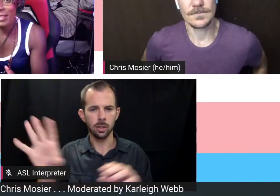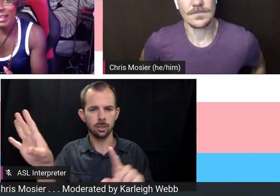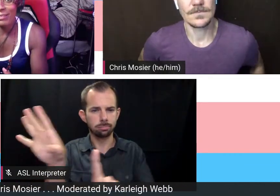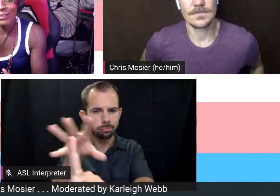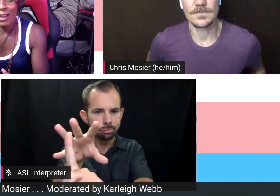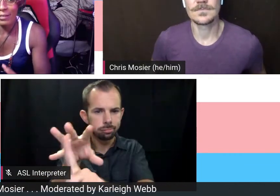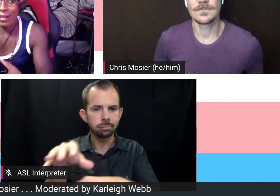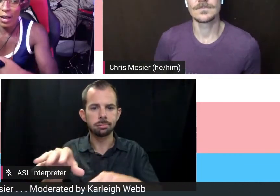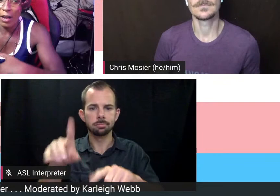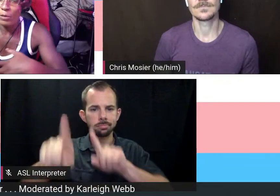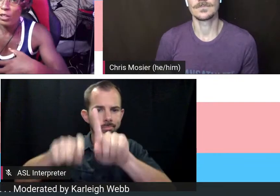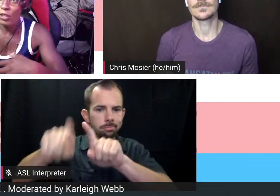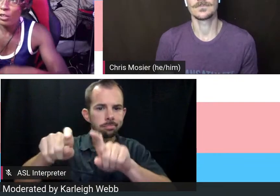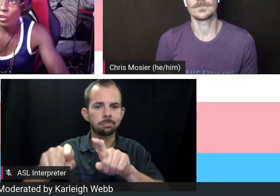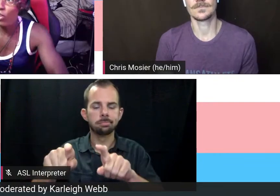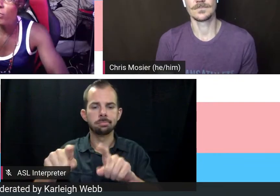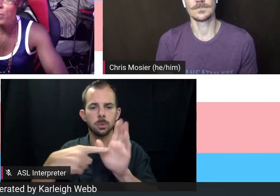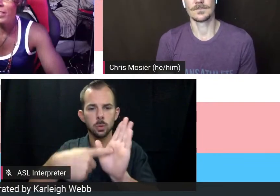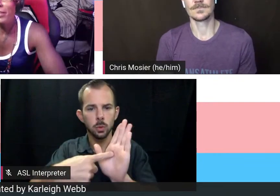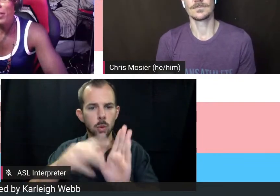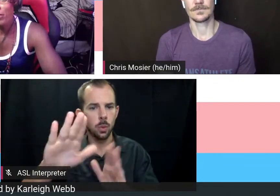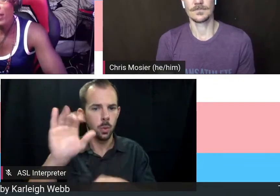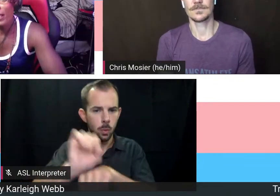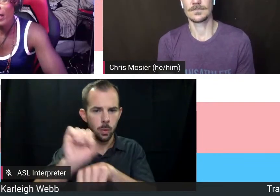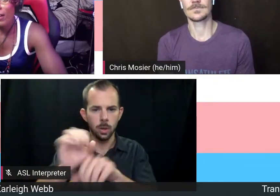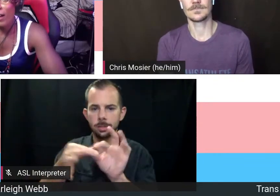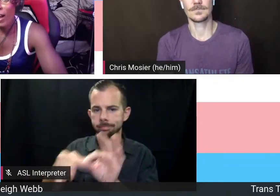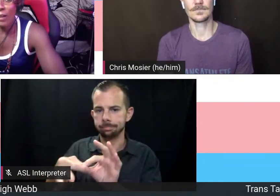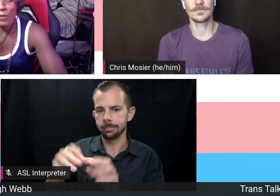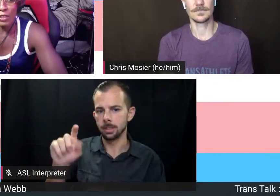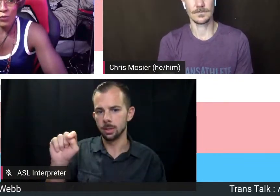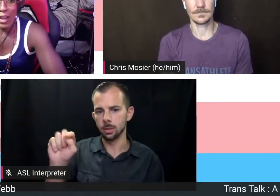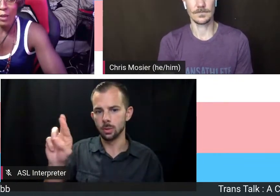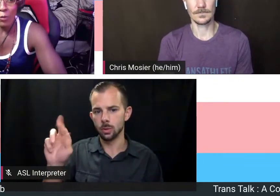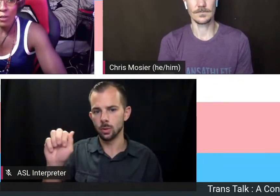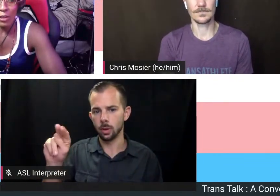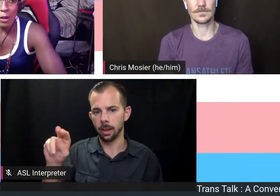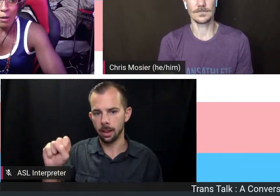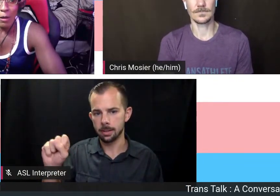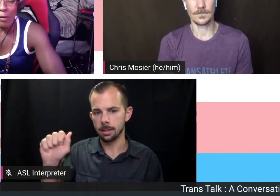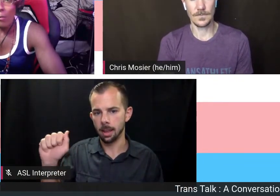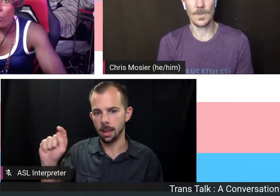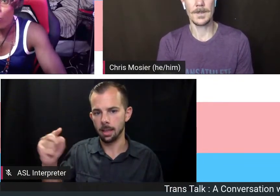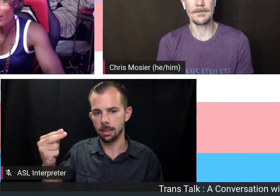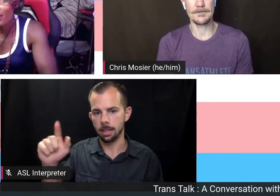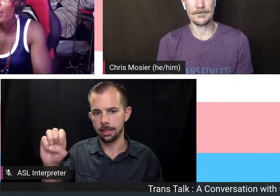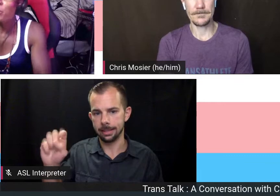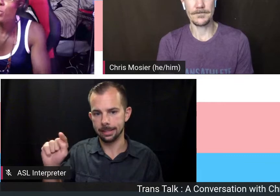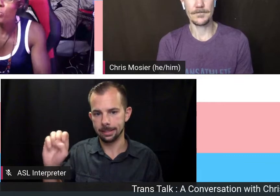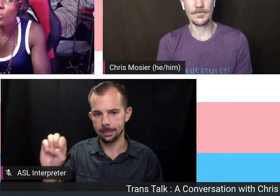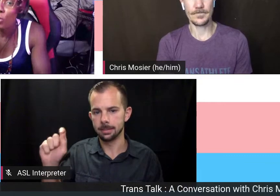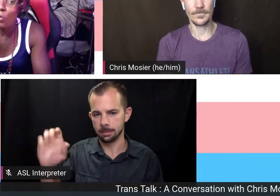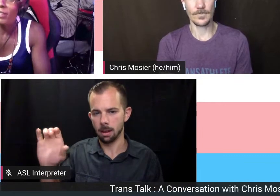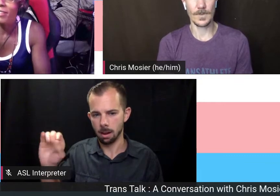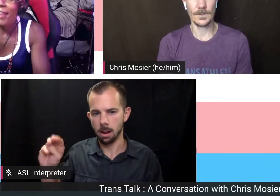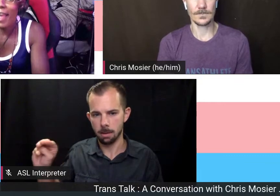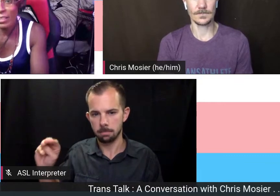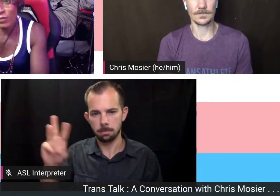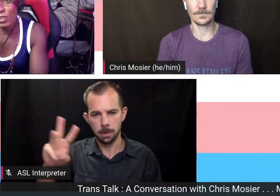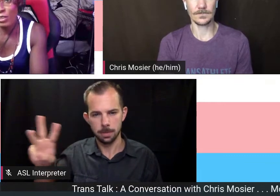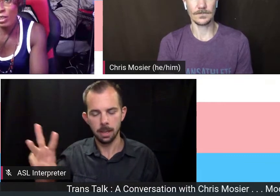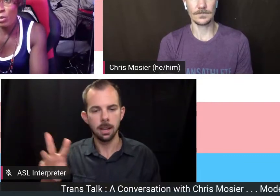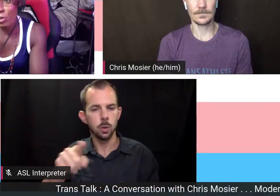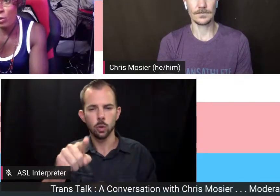with transathlete.com. You've been in the thick of this fight. What keeps you doing